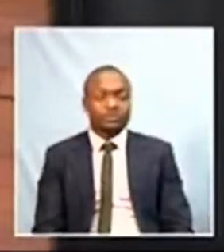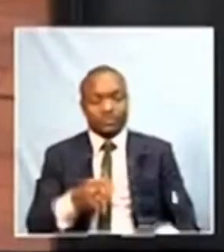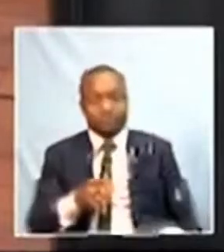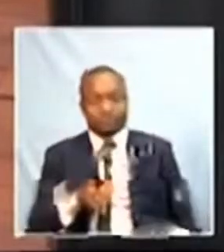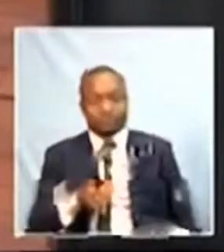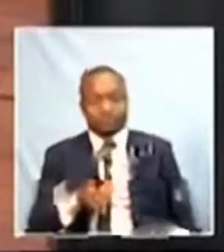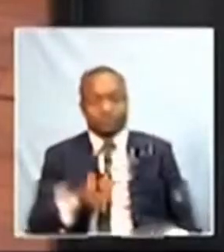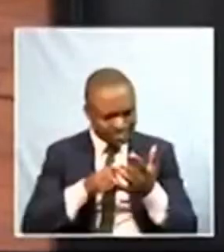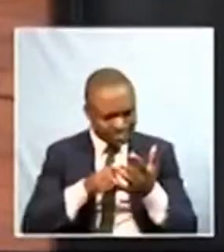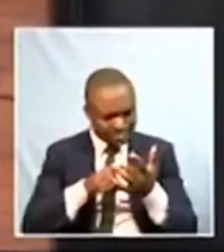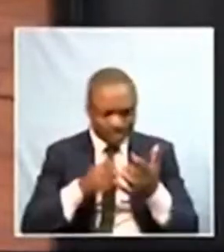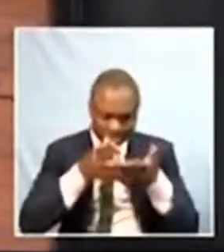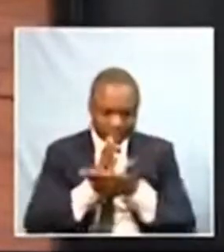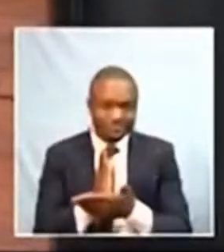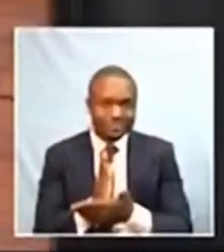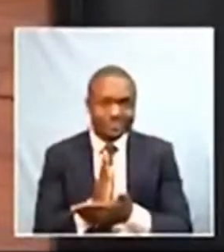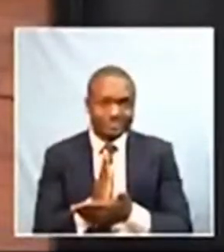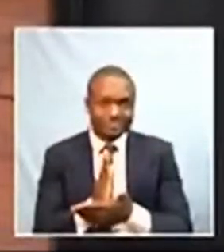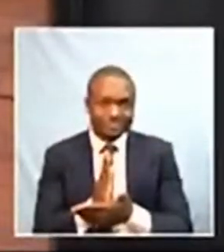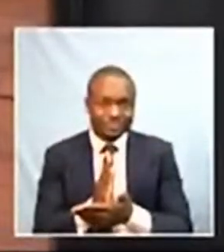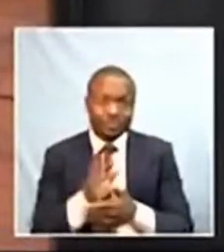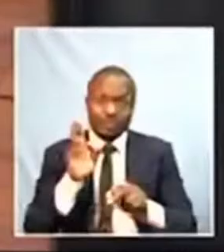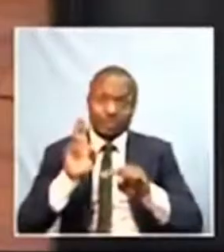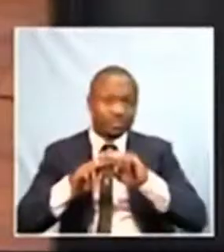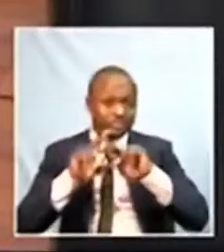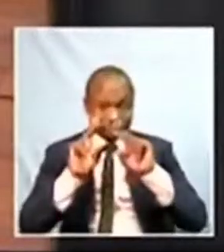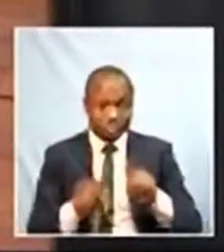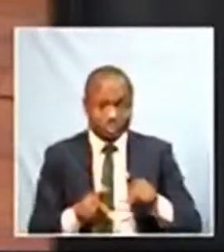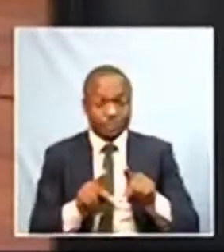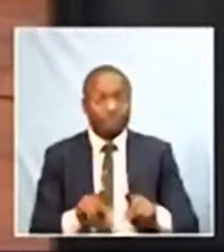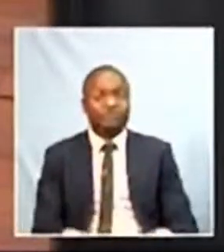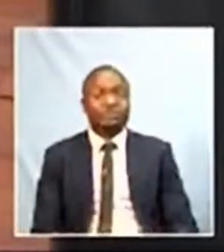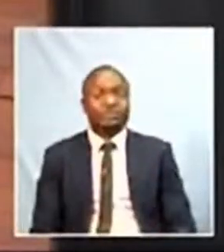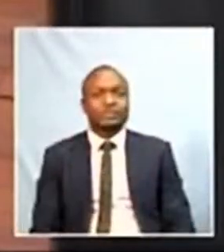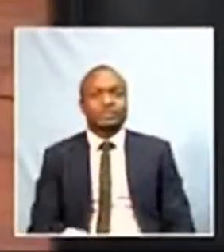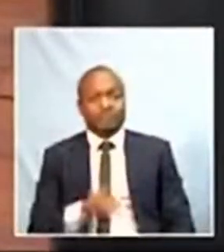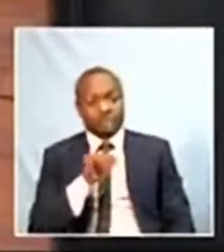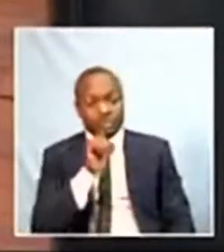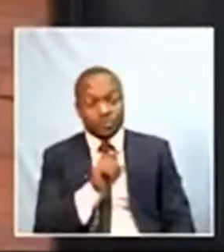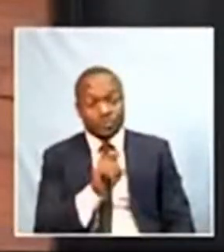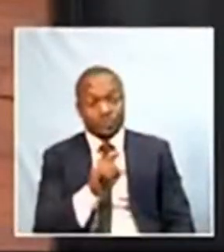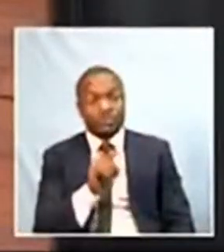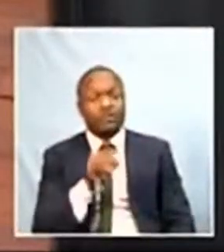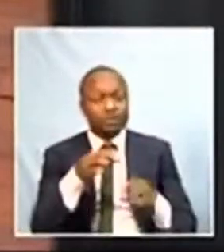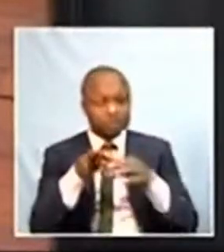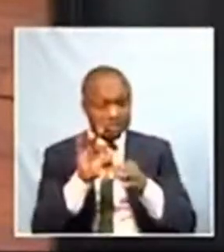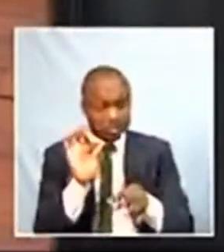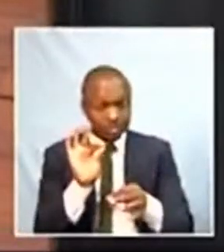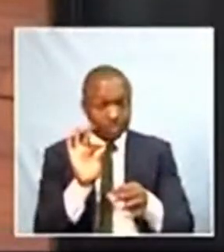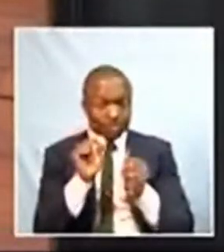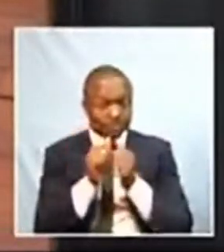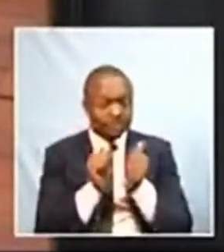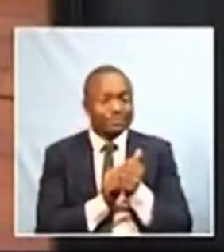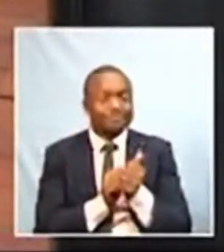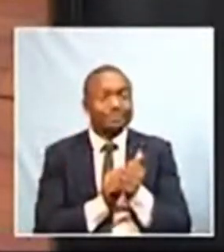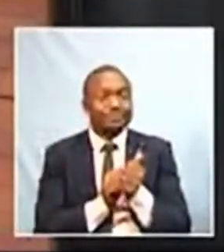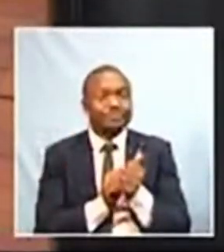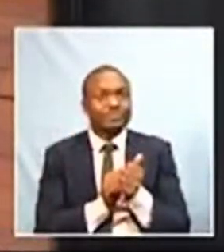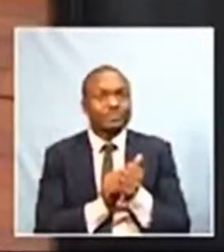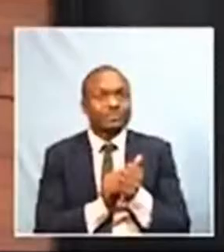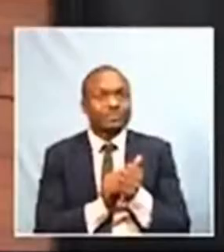counted them correctly, Chair, you will discover that about